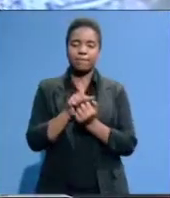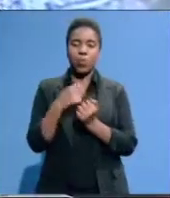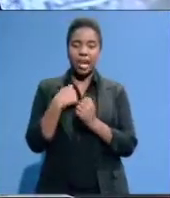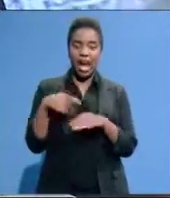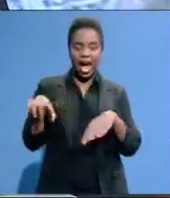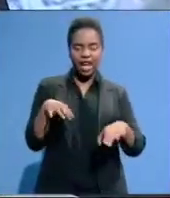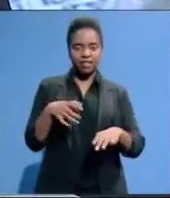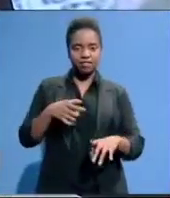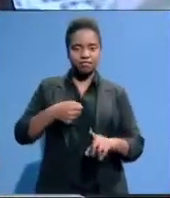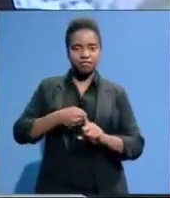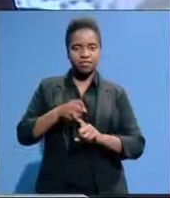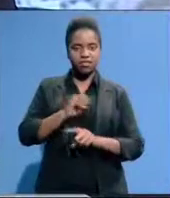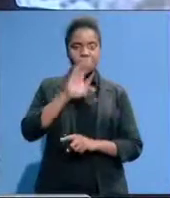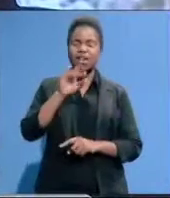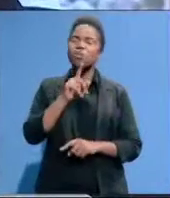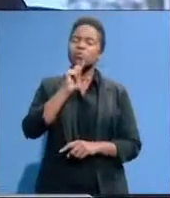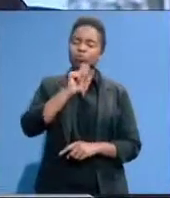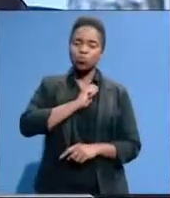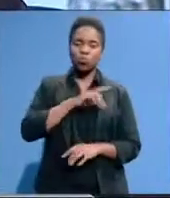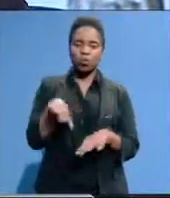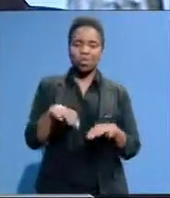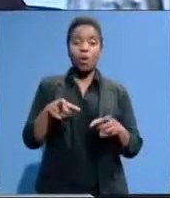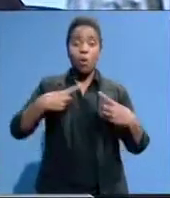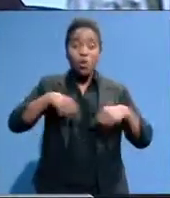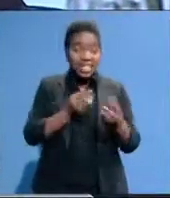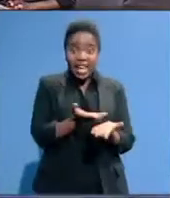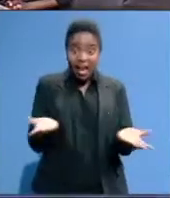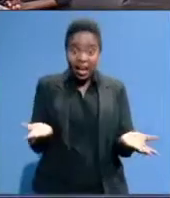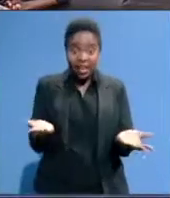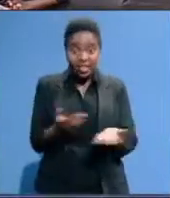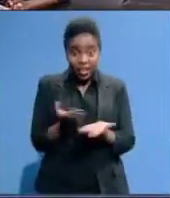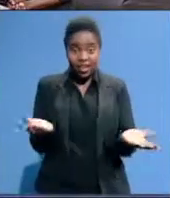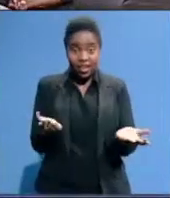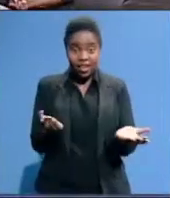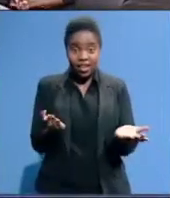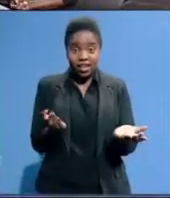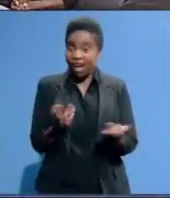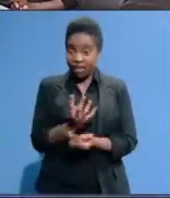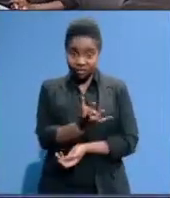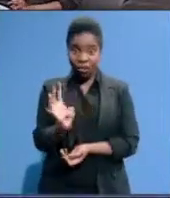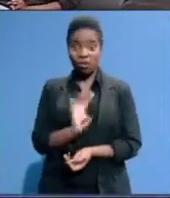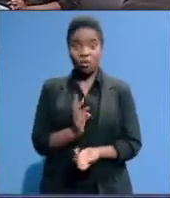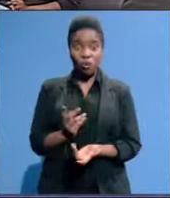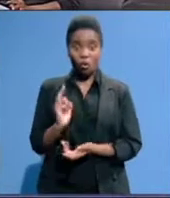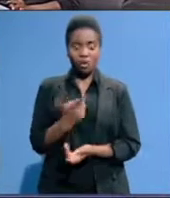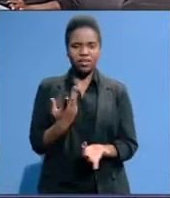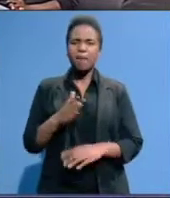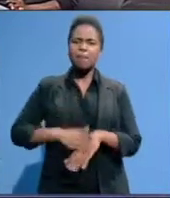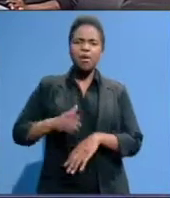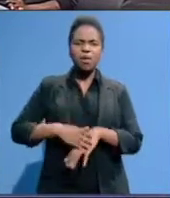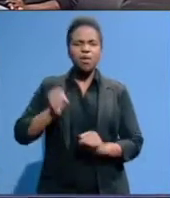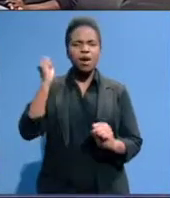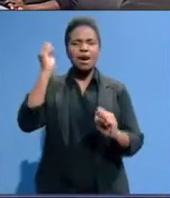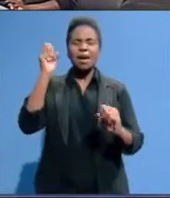active as South Africans as we should be. Yes. I mean, all of us here, like, we should be saying a lot more, but you